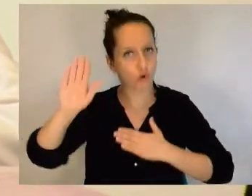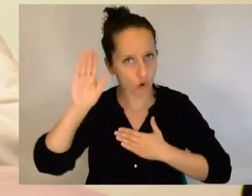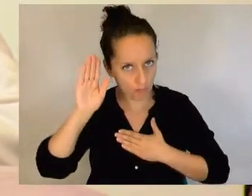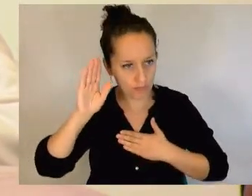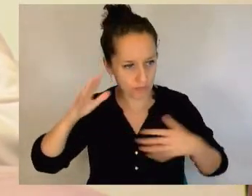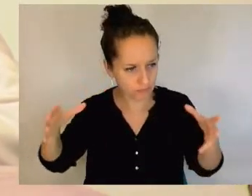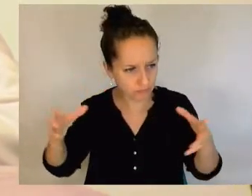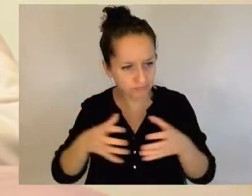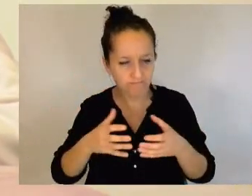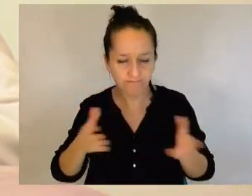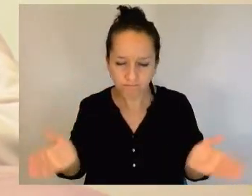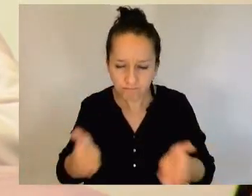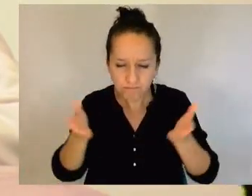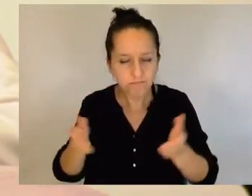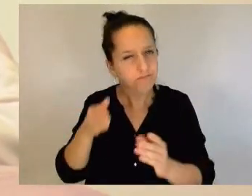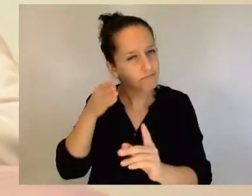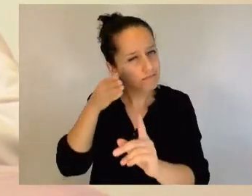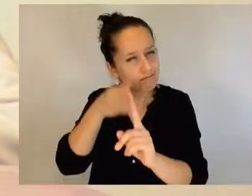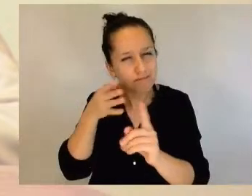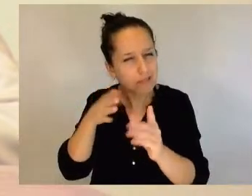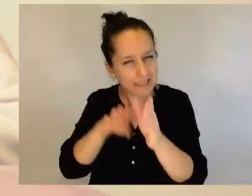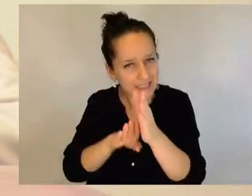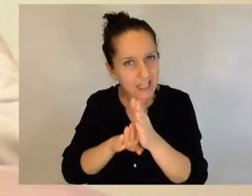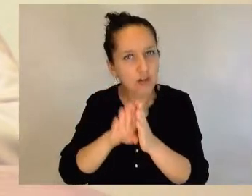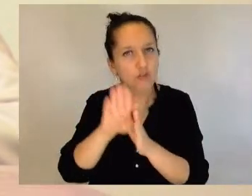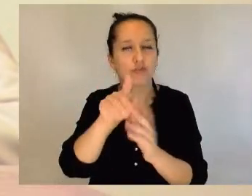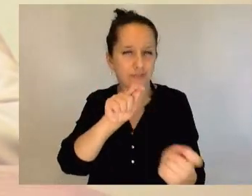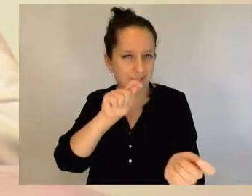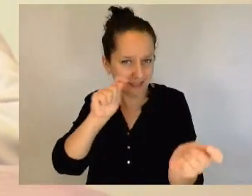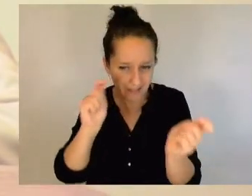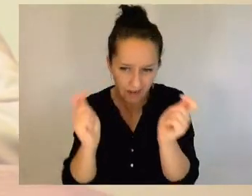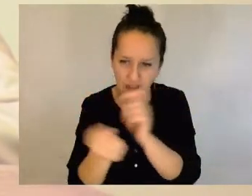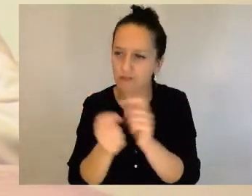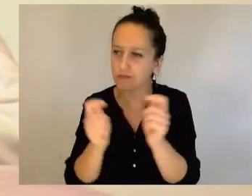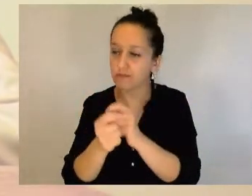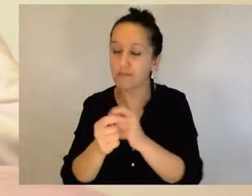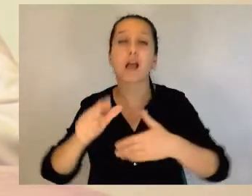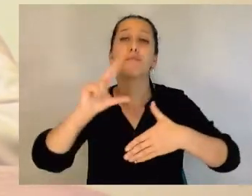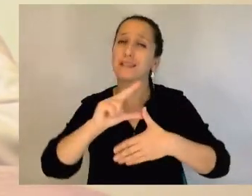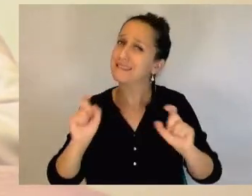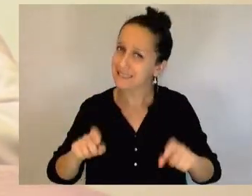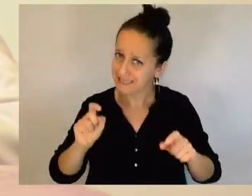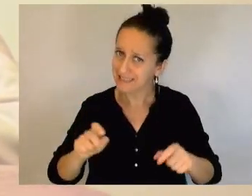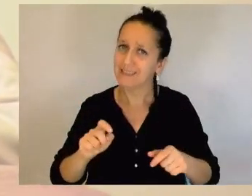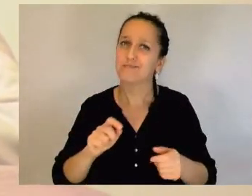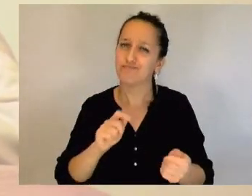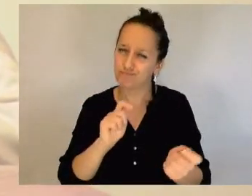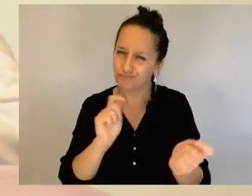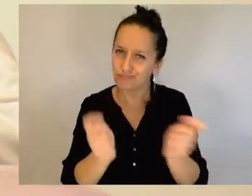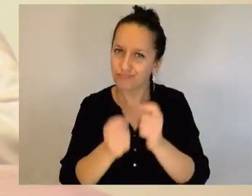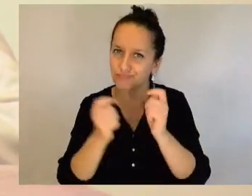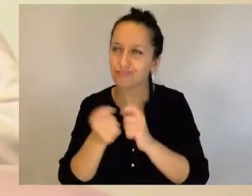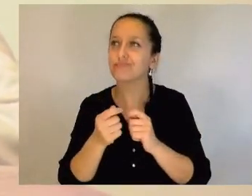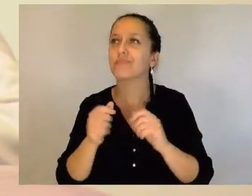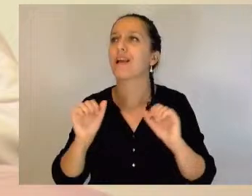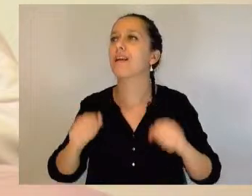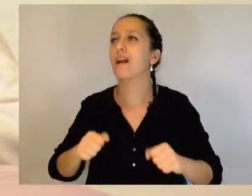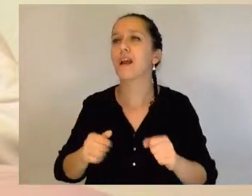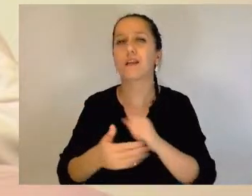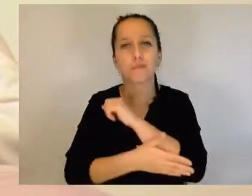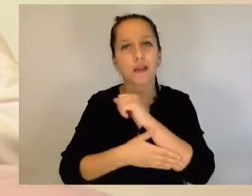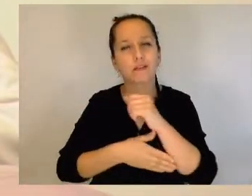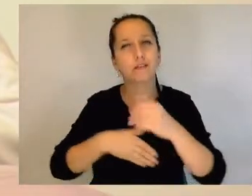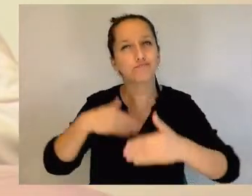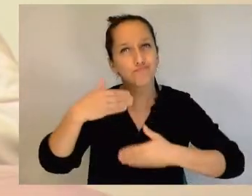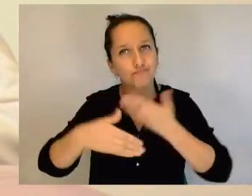commitment for development, for the transformation required by Latin America and the Caribbean, so that our countries